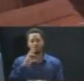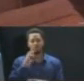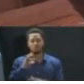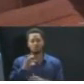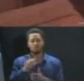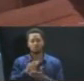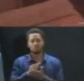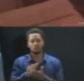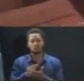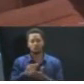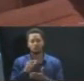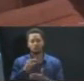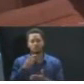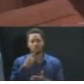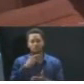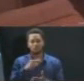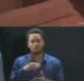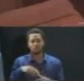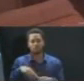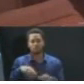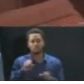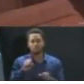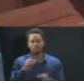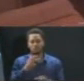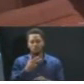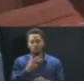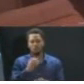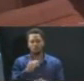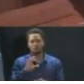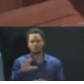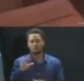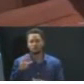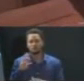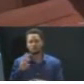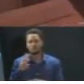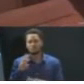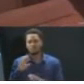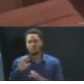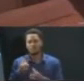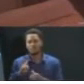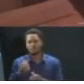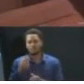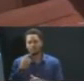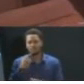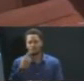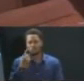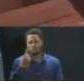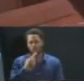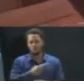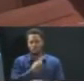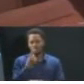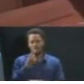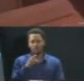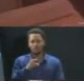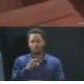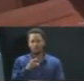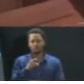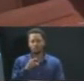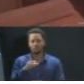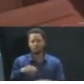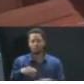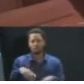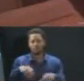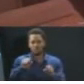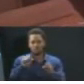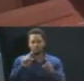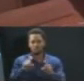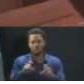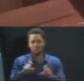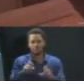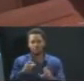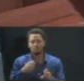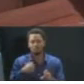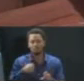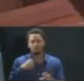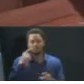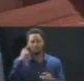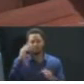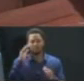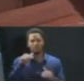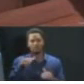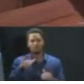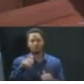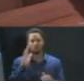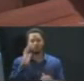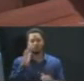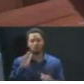had 3 of his 6 classes. Only one of those days was he actually taking the test. I expected he would lose some class time on the day he